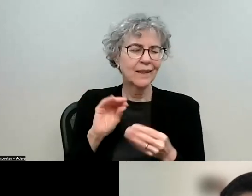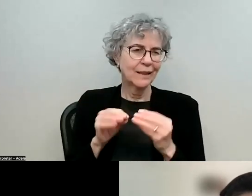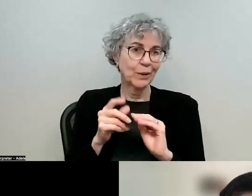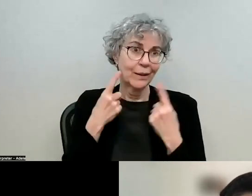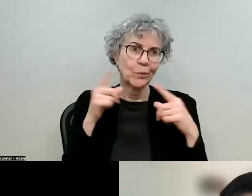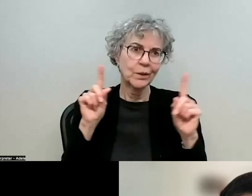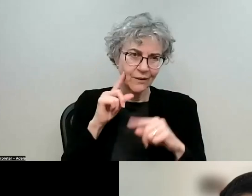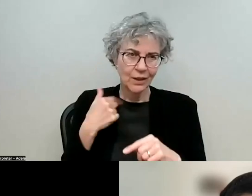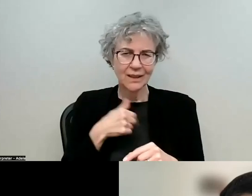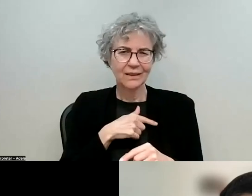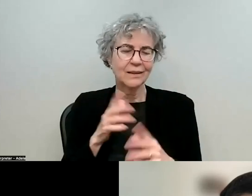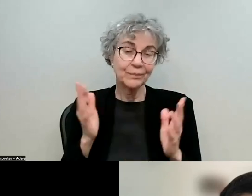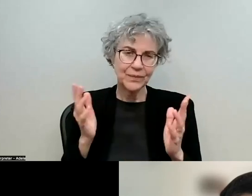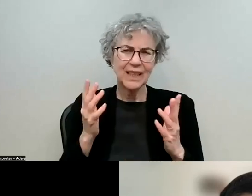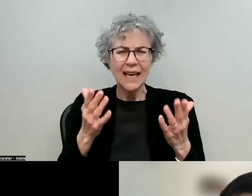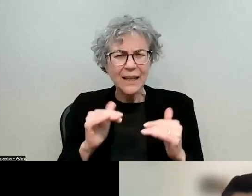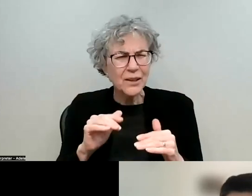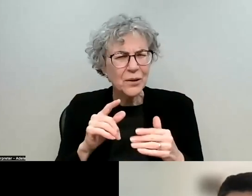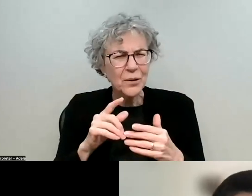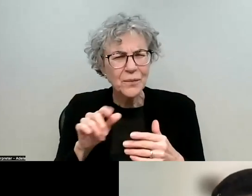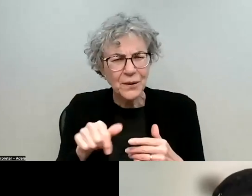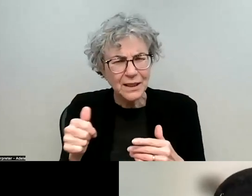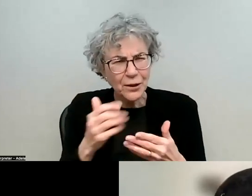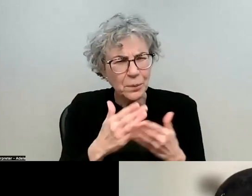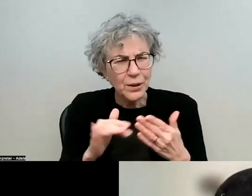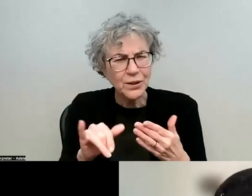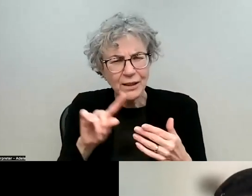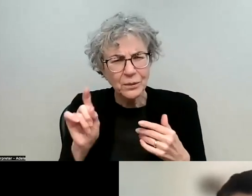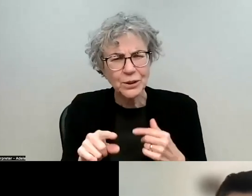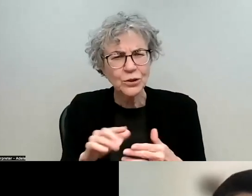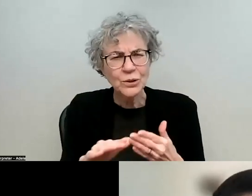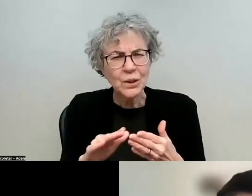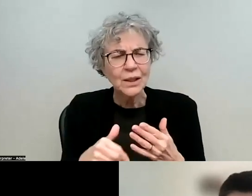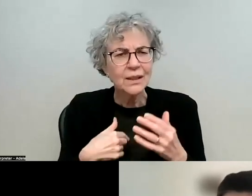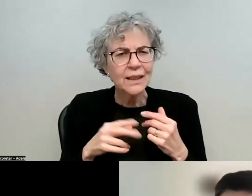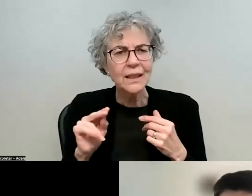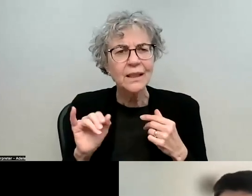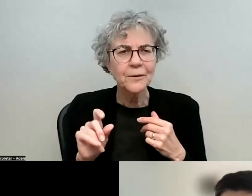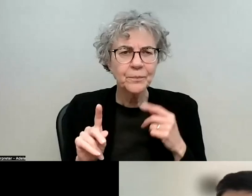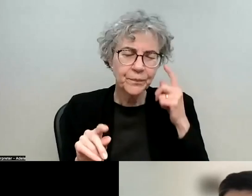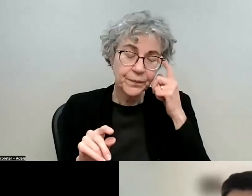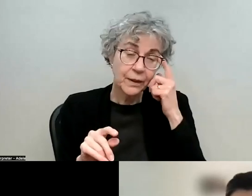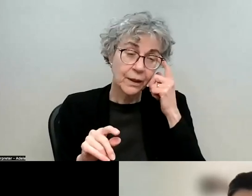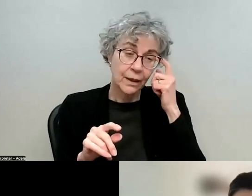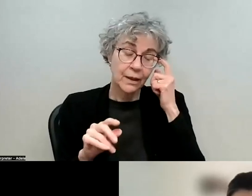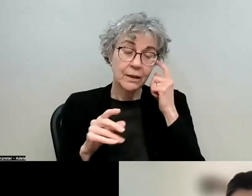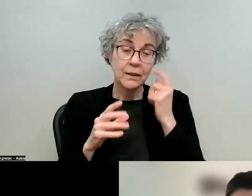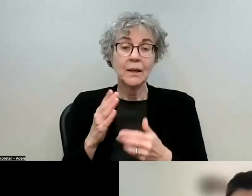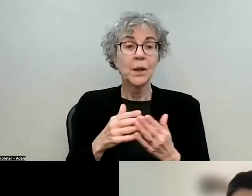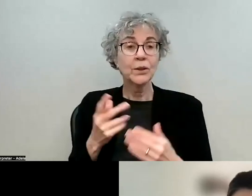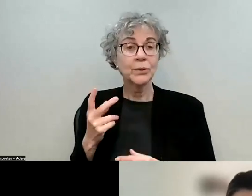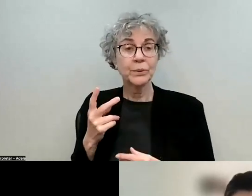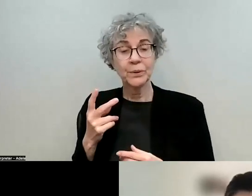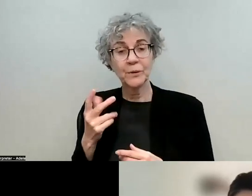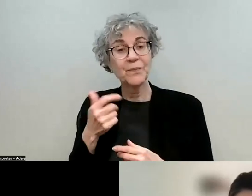experienced that. And what was the part B of that question? Sorry, Nick. Yeah, so part two was, is there